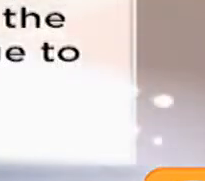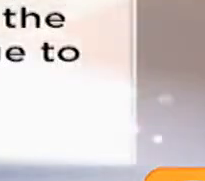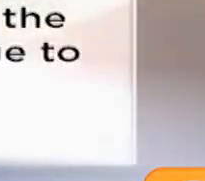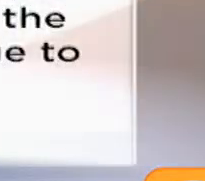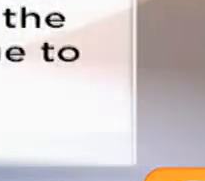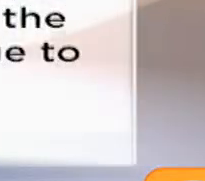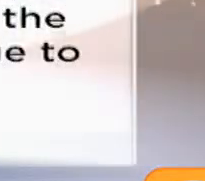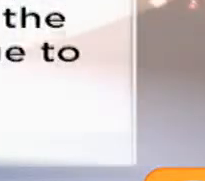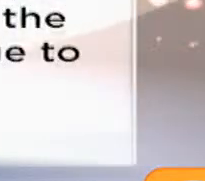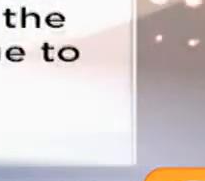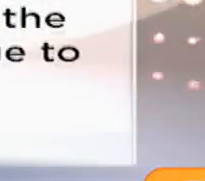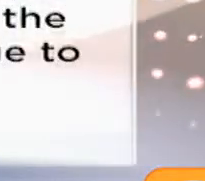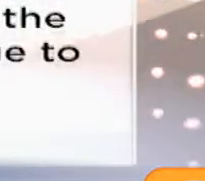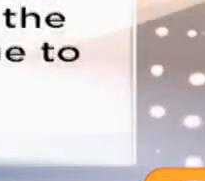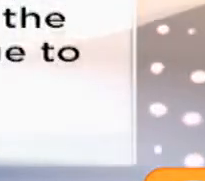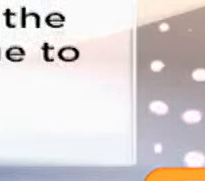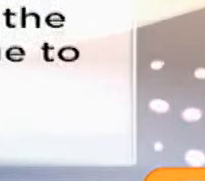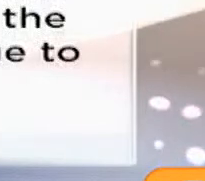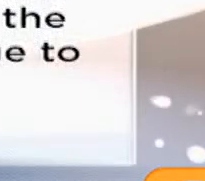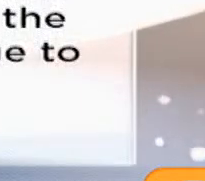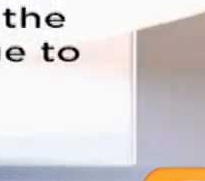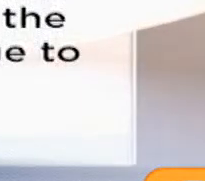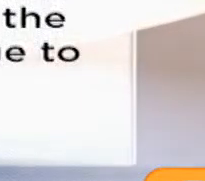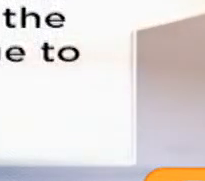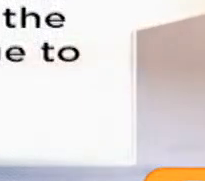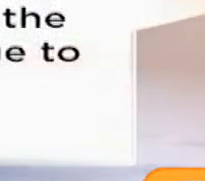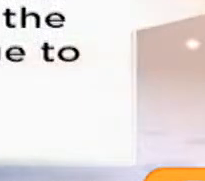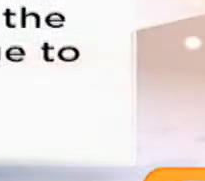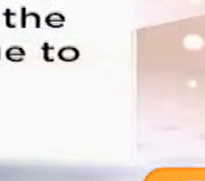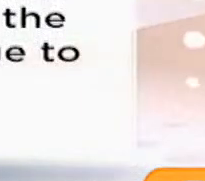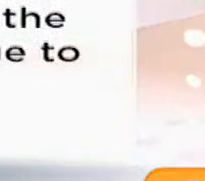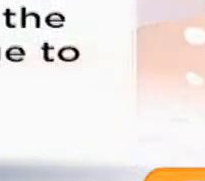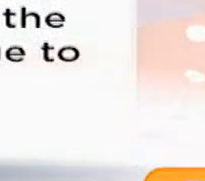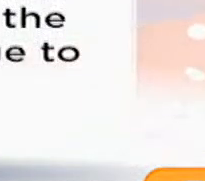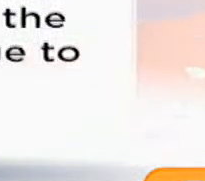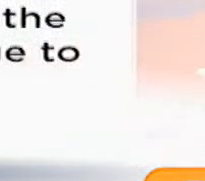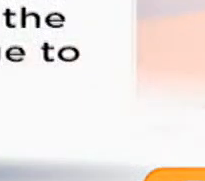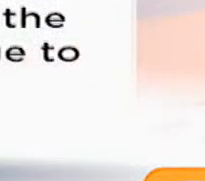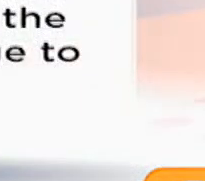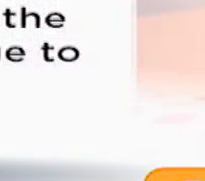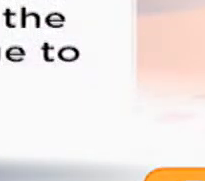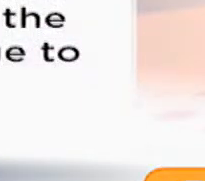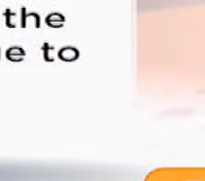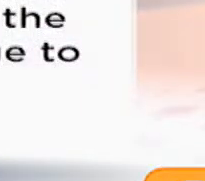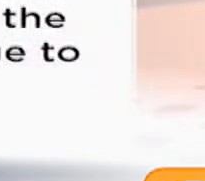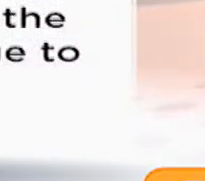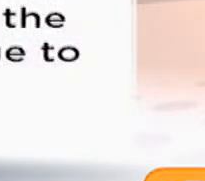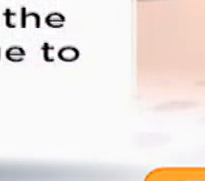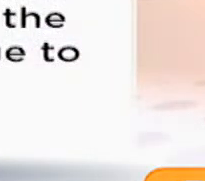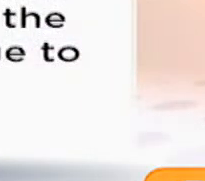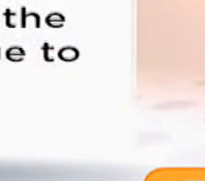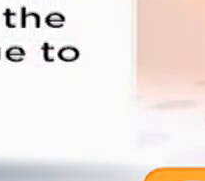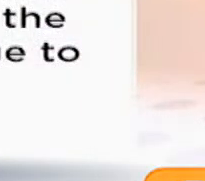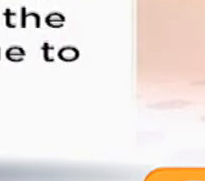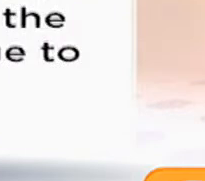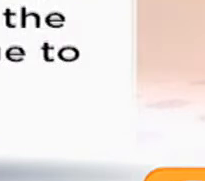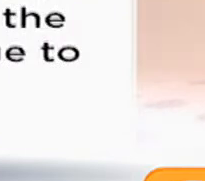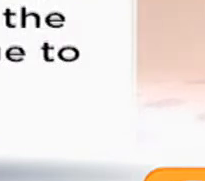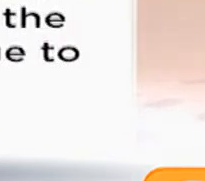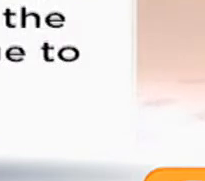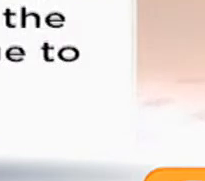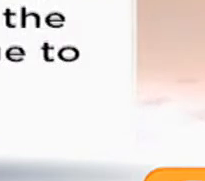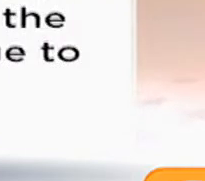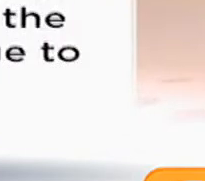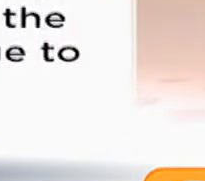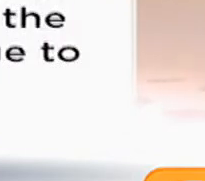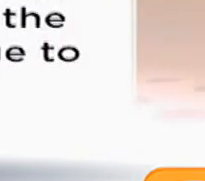CBC in urban and rural classrooms is as day and night. Digital literacy is a mirage among the hoi polloi. The CBC